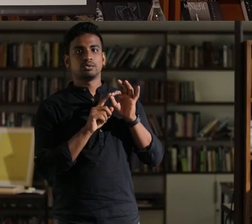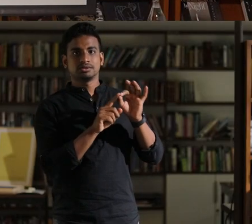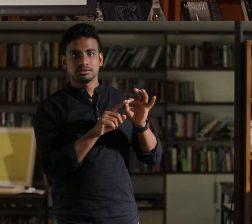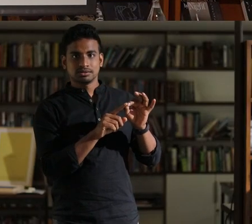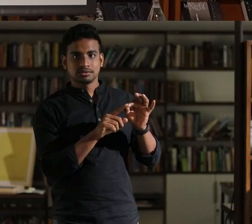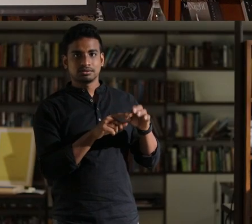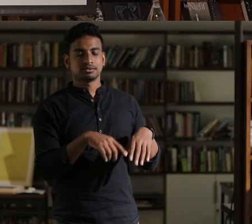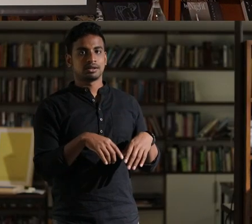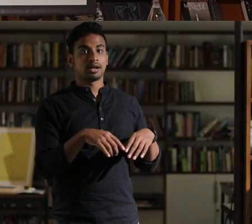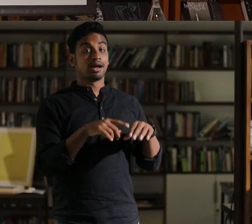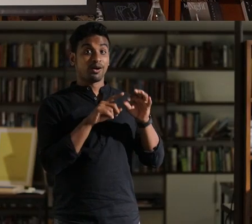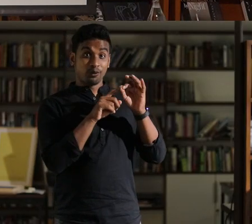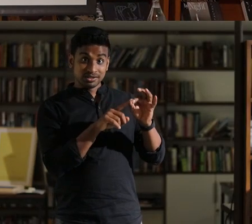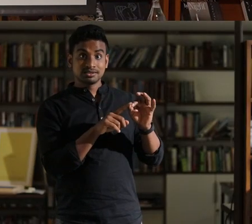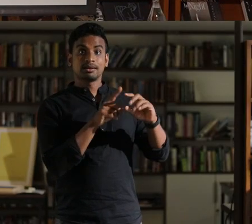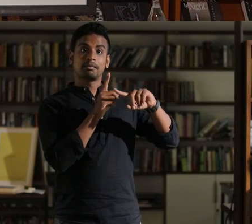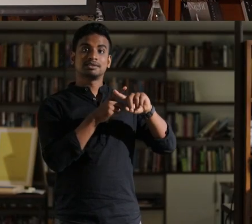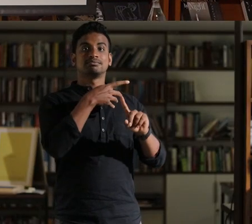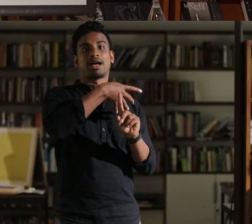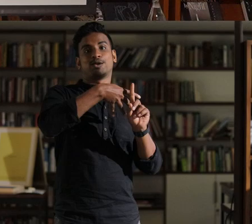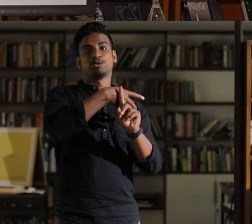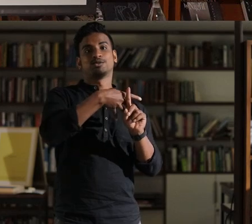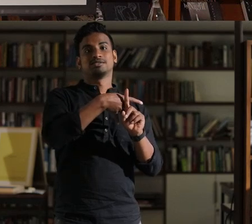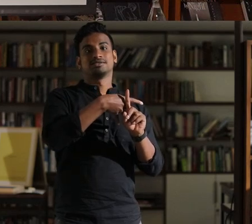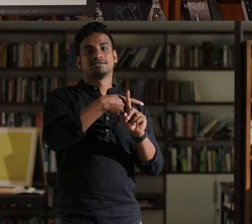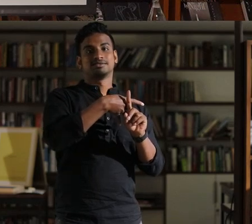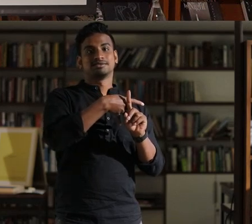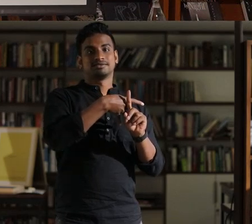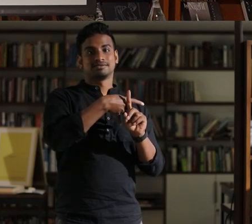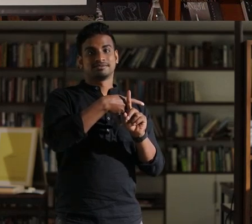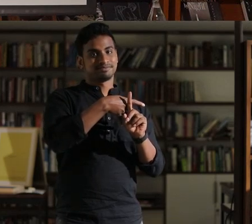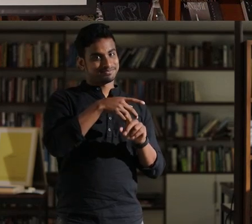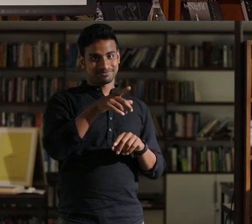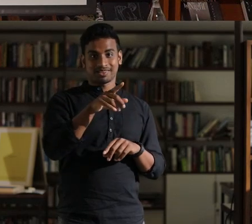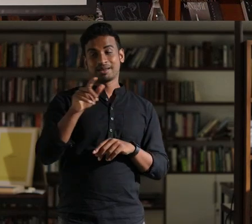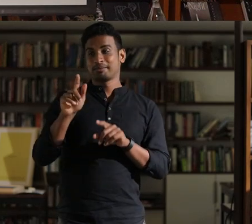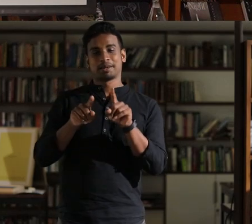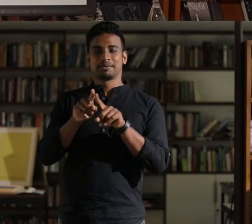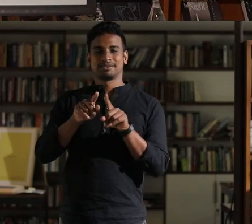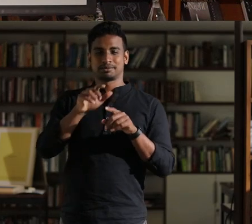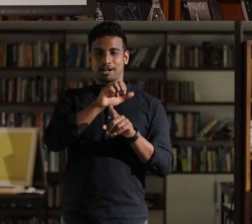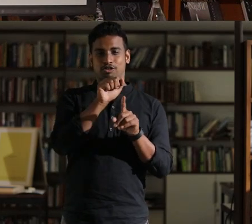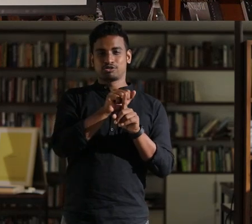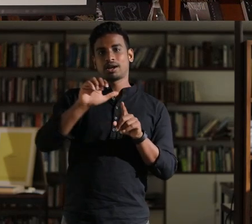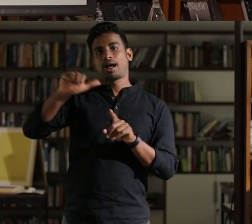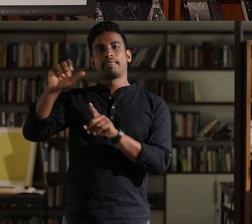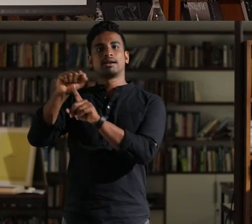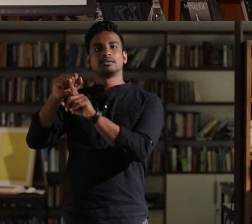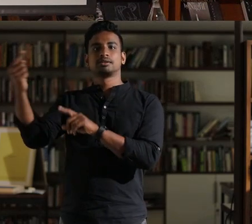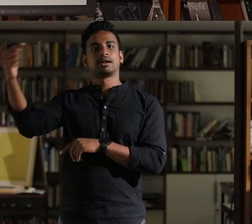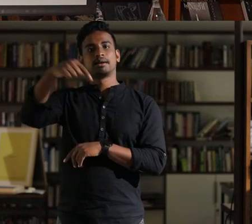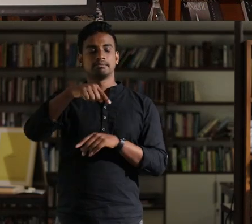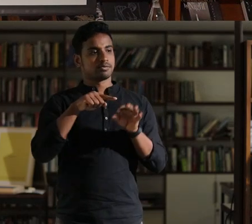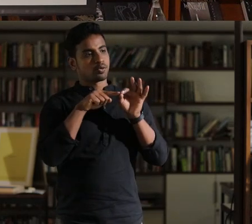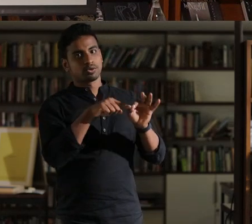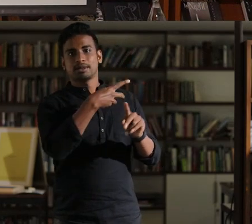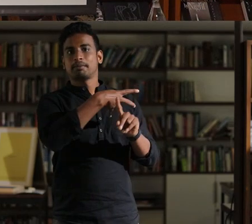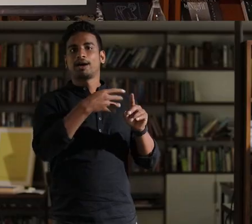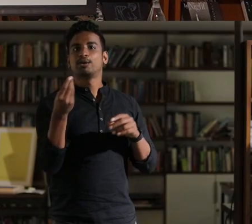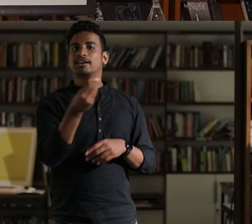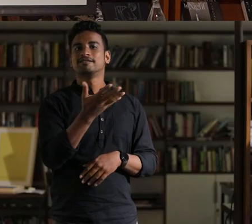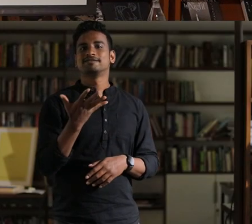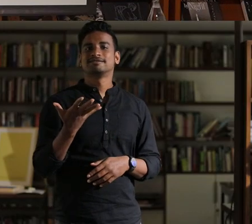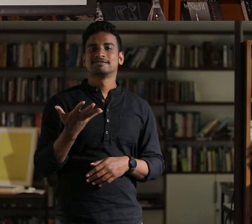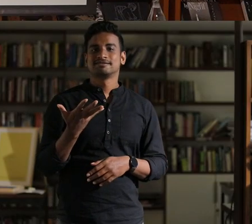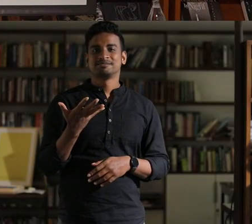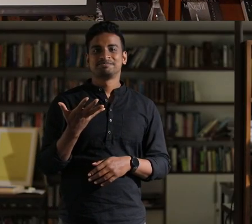more than that, you give a lot of detail. Detail, if an outsider were to come and ask, you may or may not get. So that I find is a